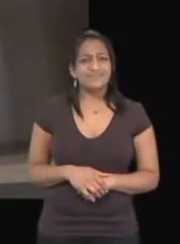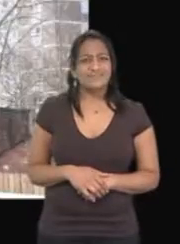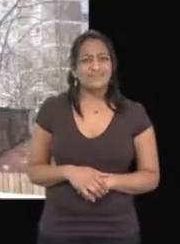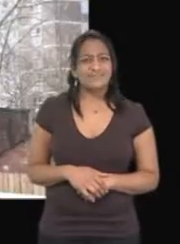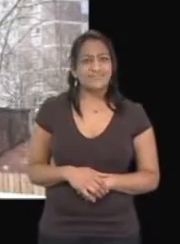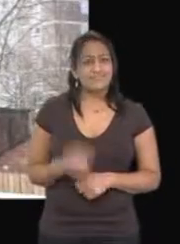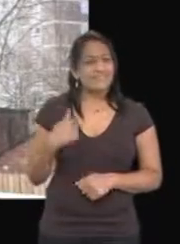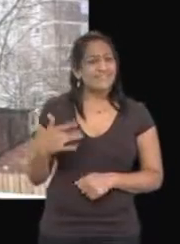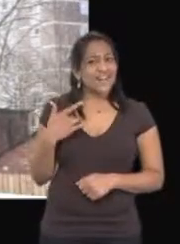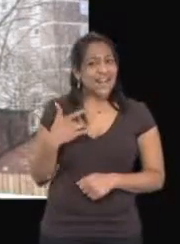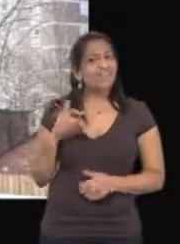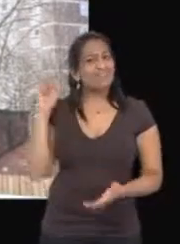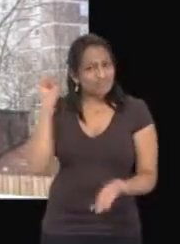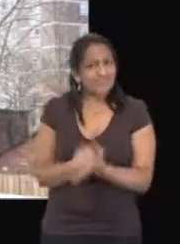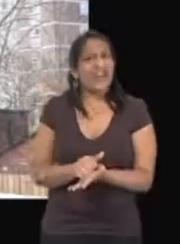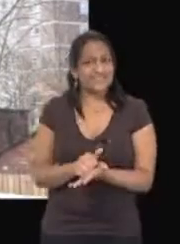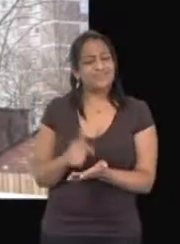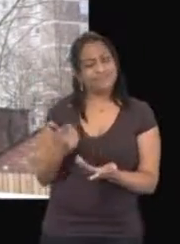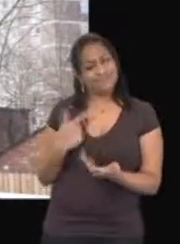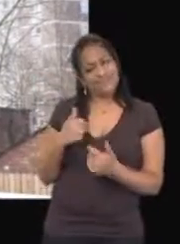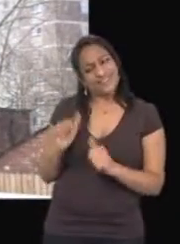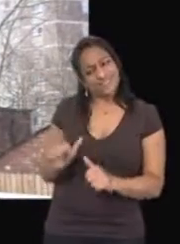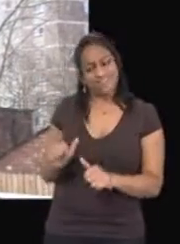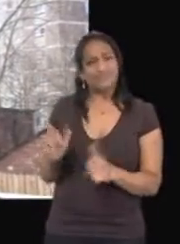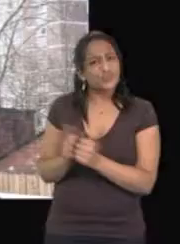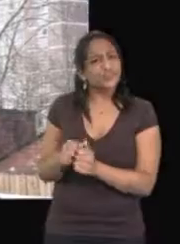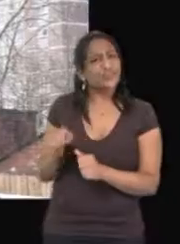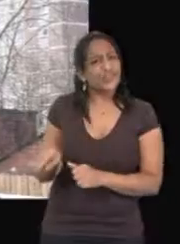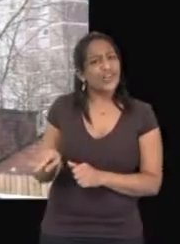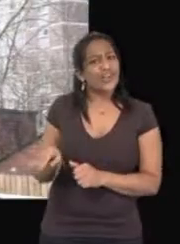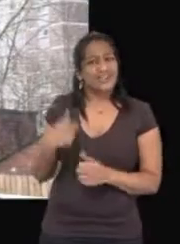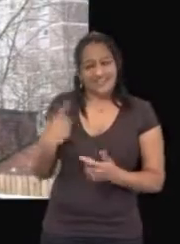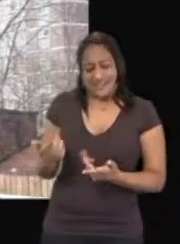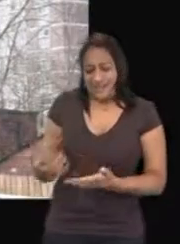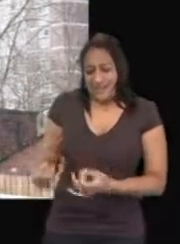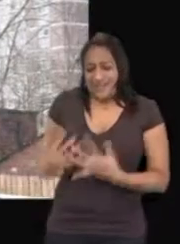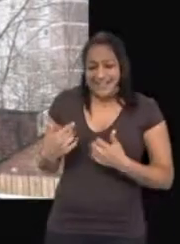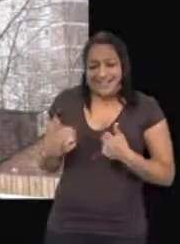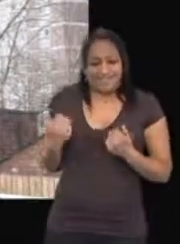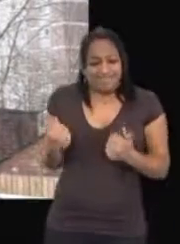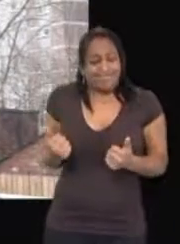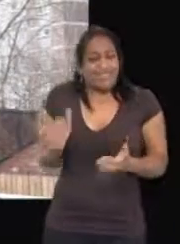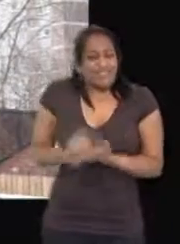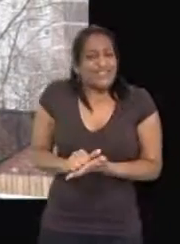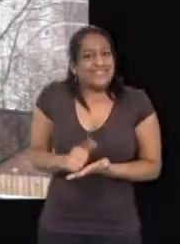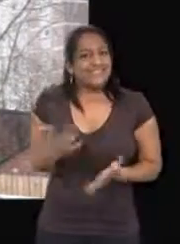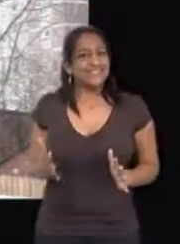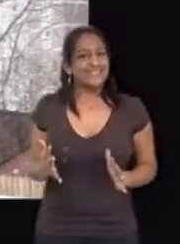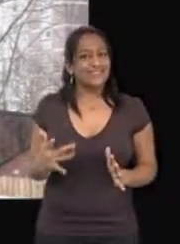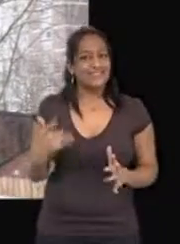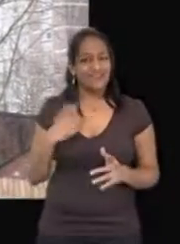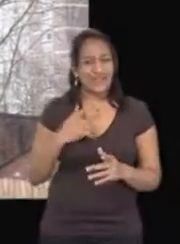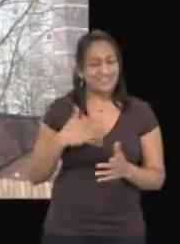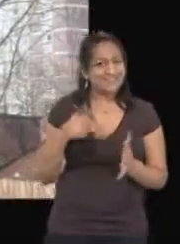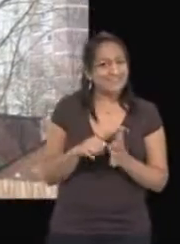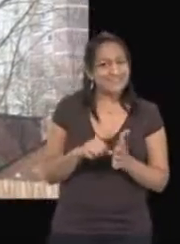I feel it's the absolute right thing to do for Jennie, which is what has motivated me on, really, although it's hard because, Jennie's moving